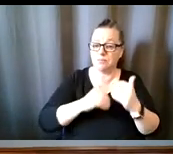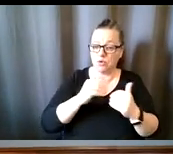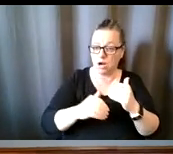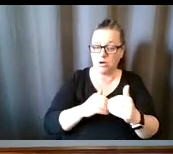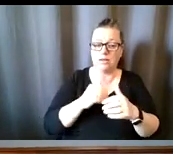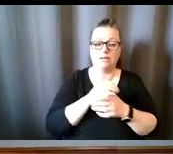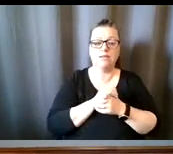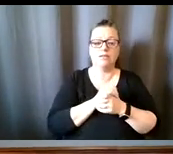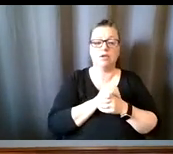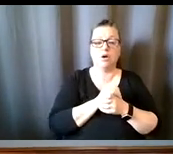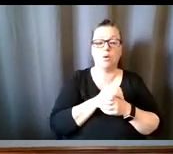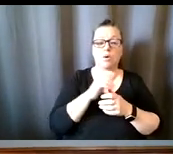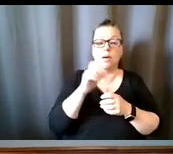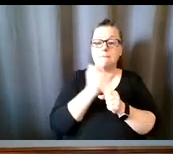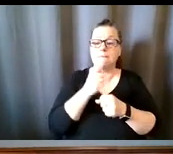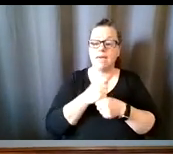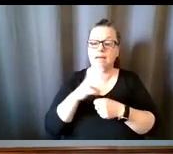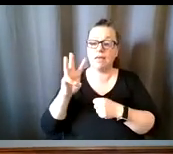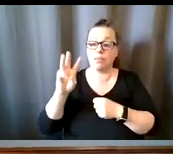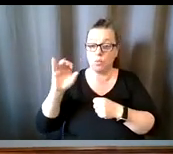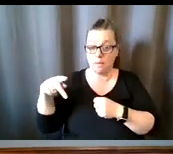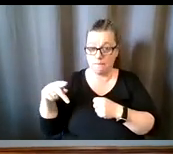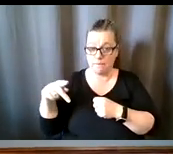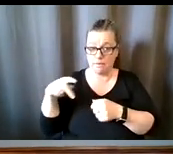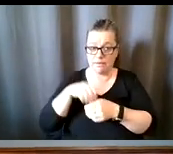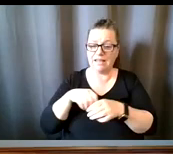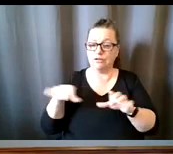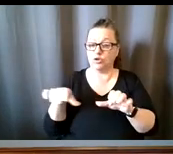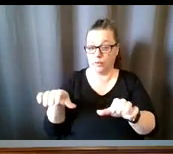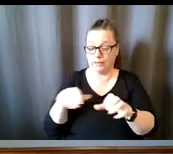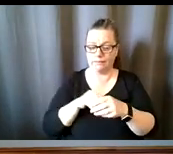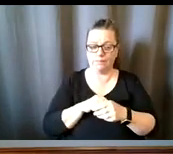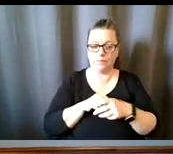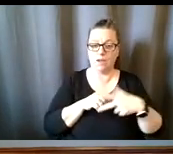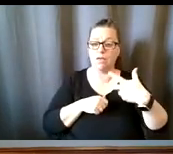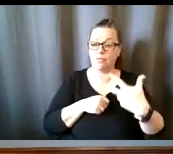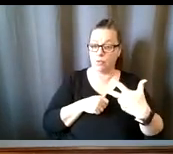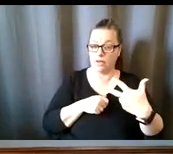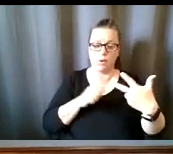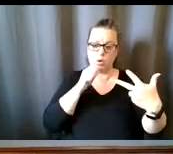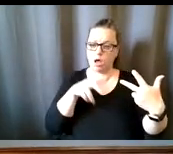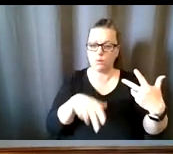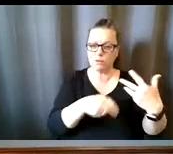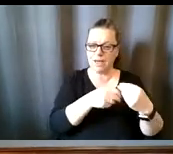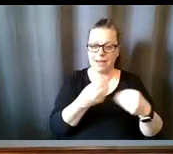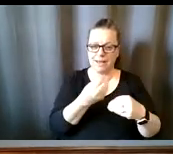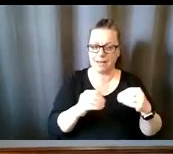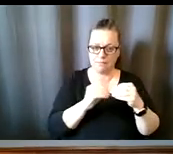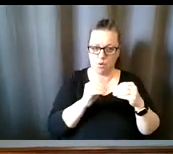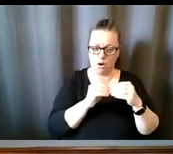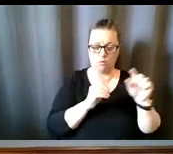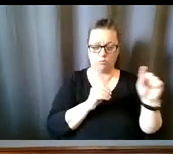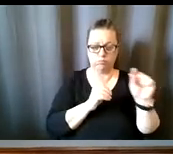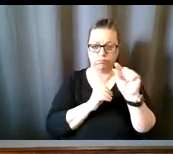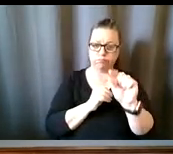doing section, create our WIP. And in this case, we're going to have 3 items, and we're not going to add any more into that. And so you start taking the items. Maybe